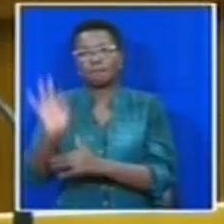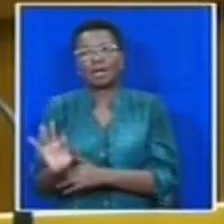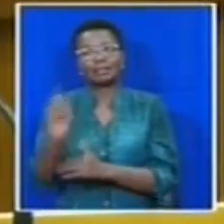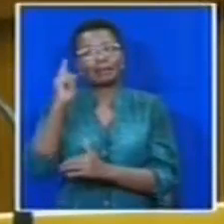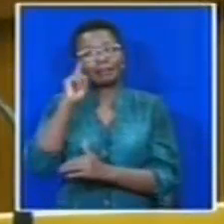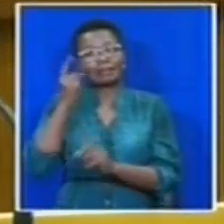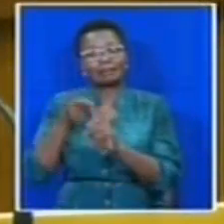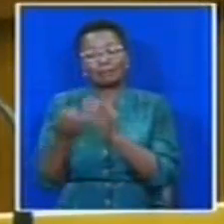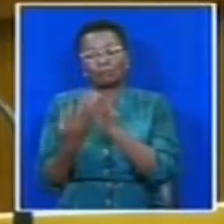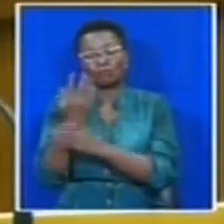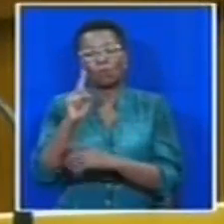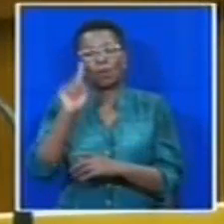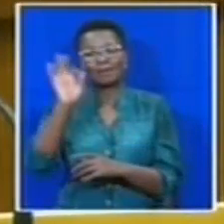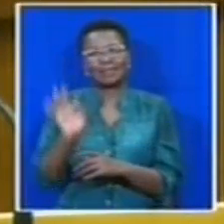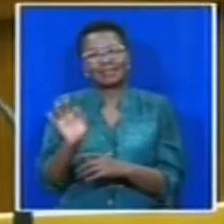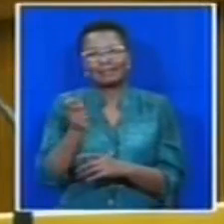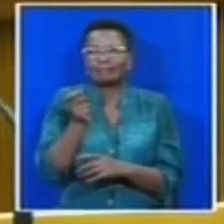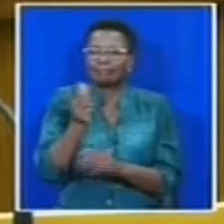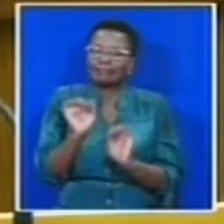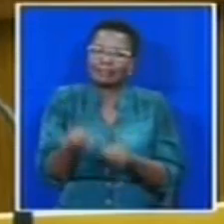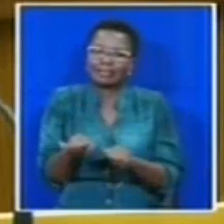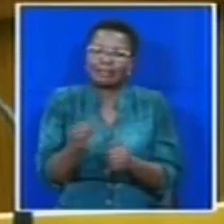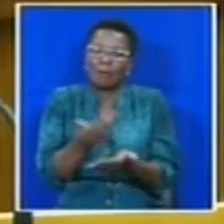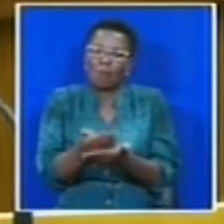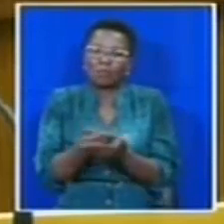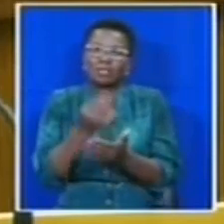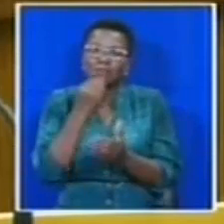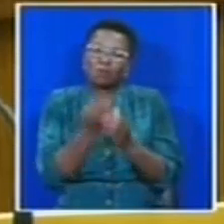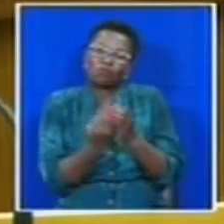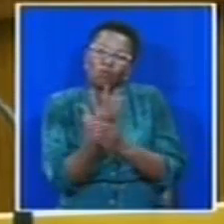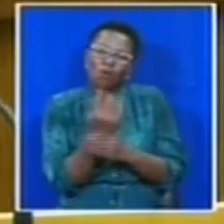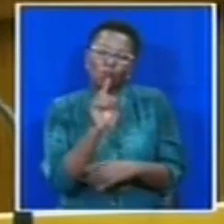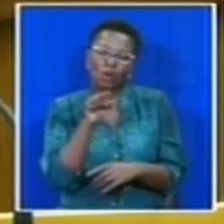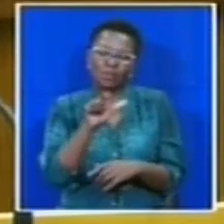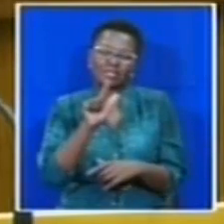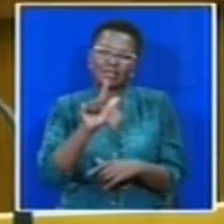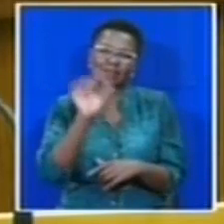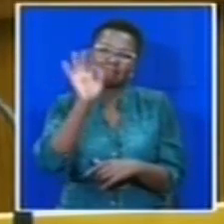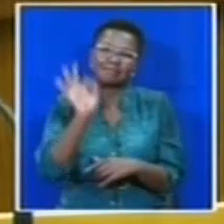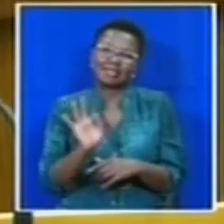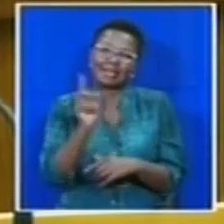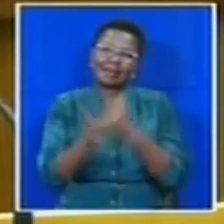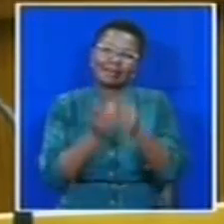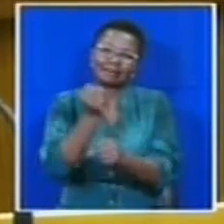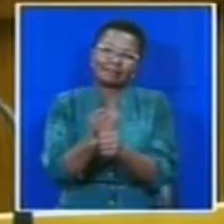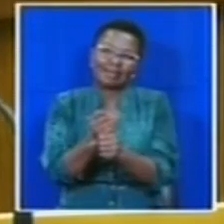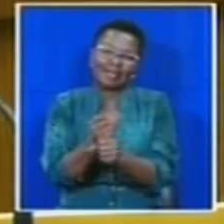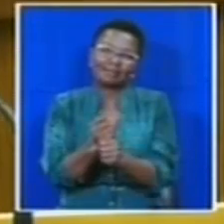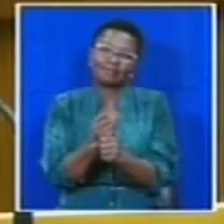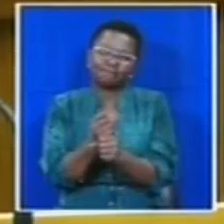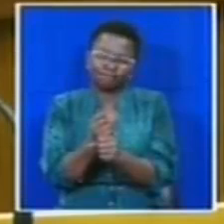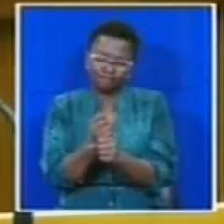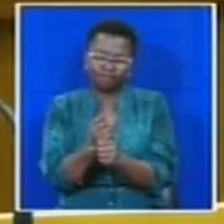1%, slightly better. We currently expect growth to rise to 1.7% next year.